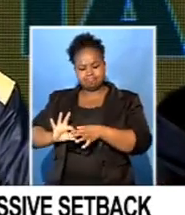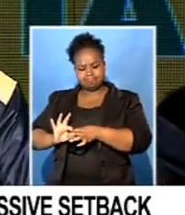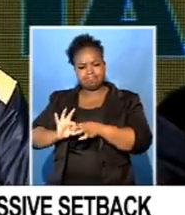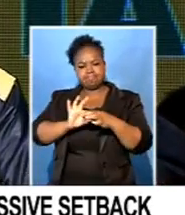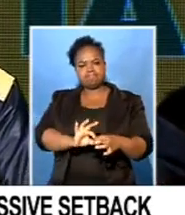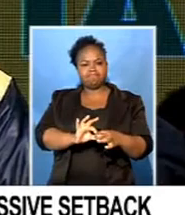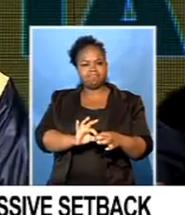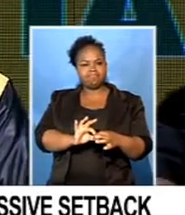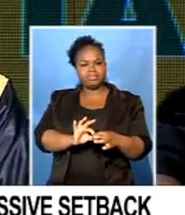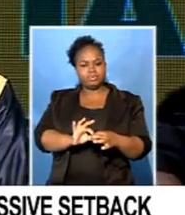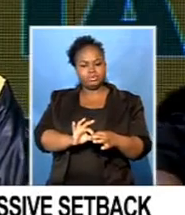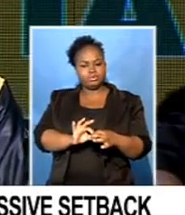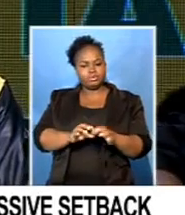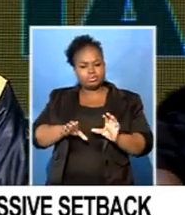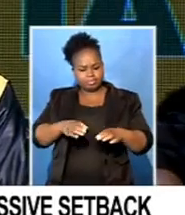our leagues